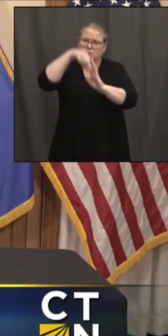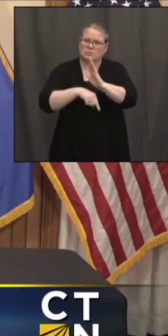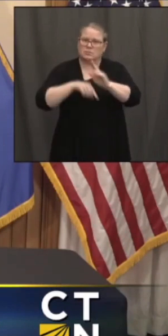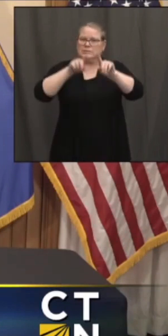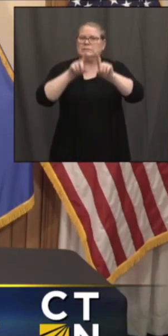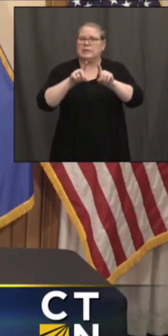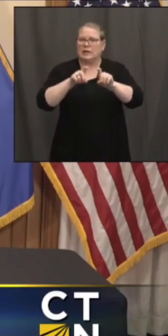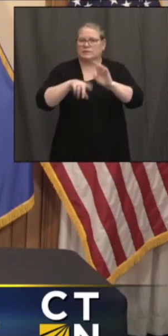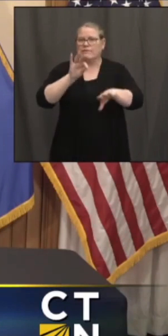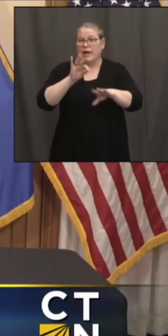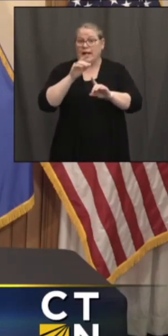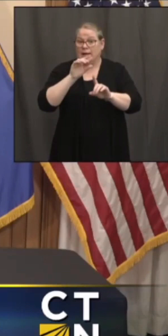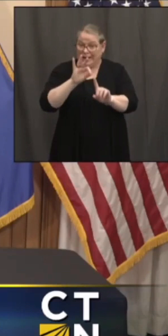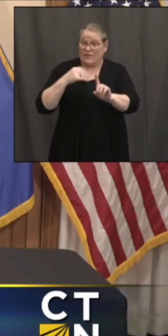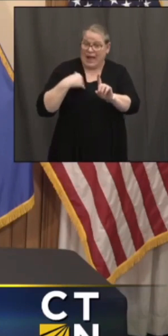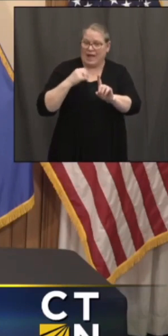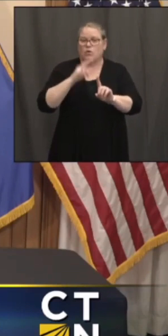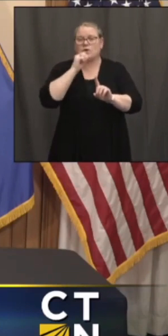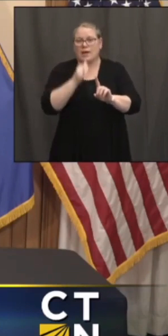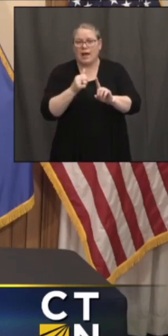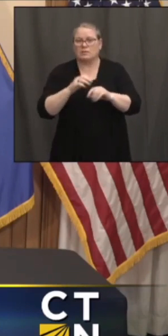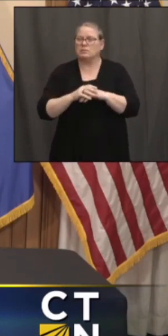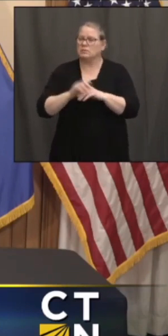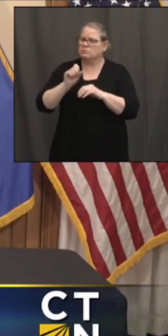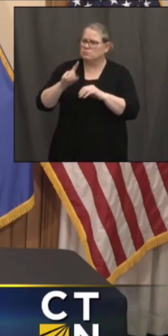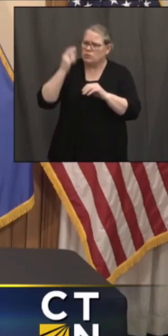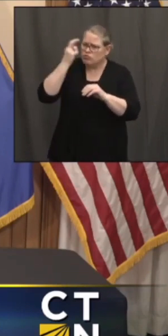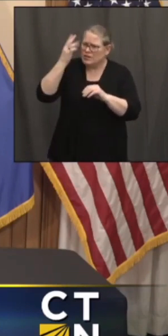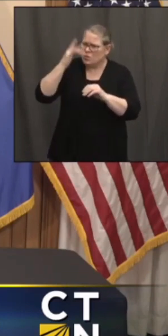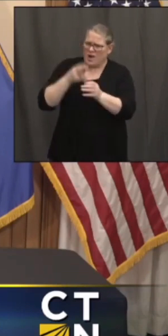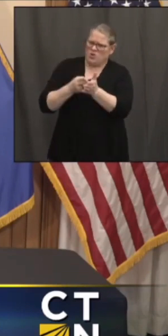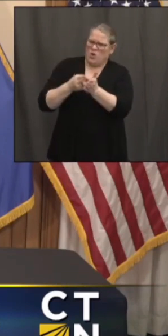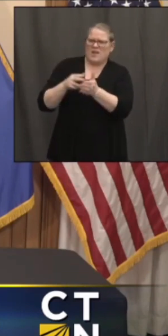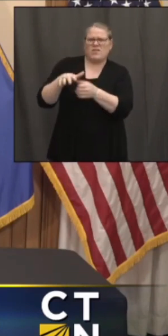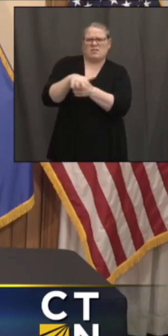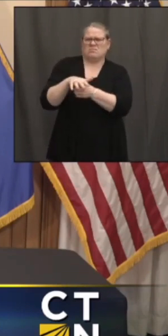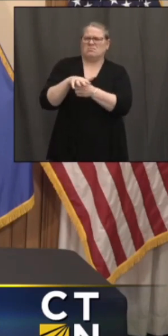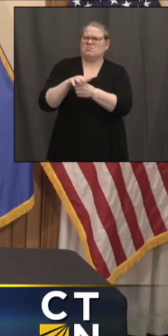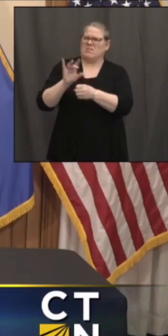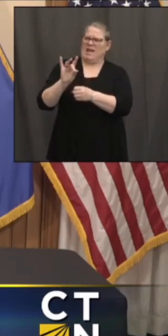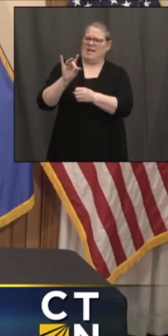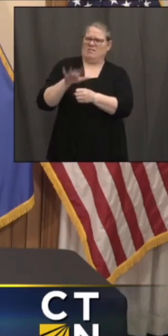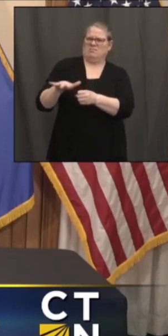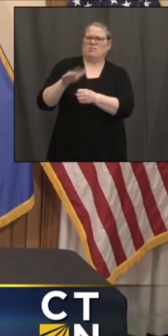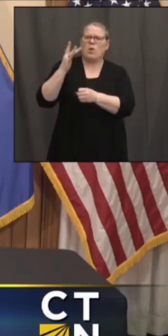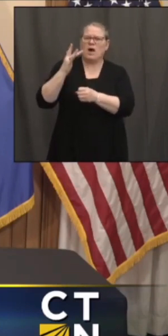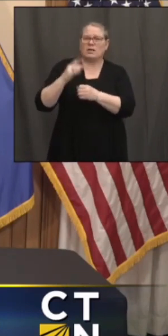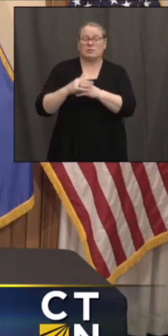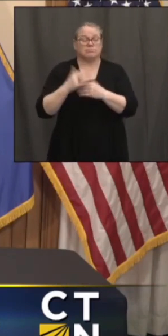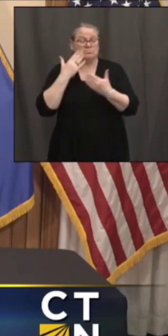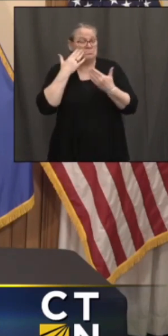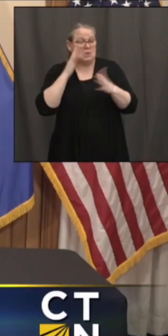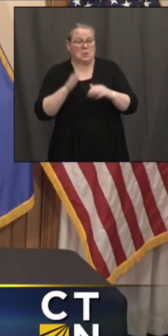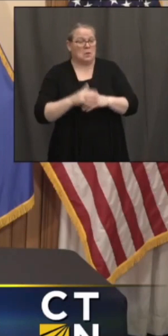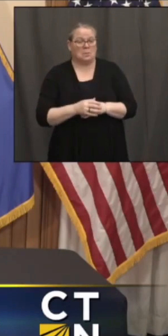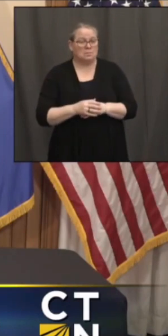No. Okay. In terms of the vaccination sites, are those open to only Connecticut